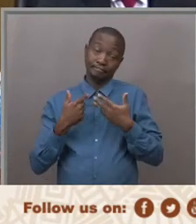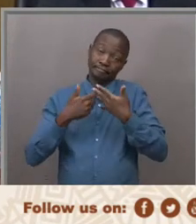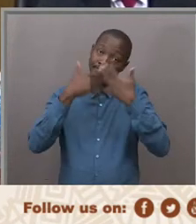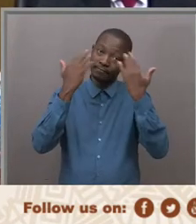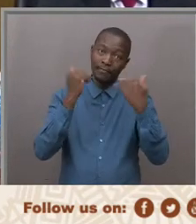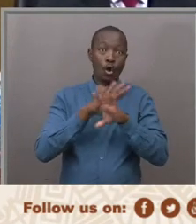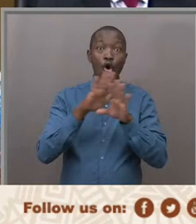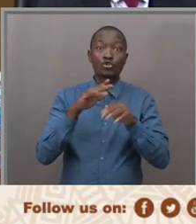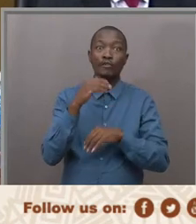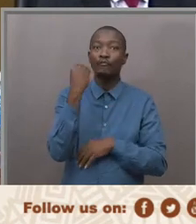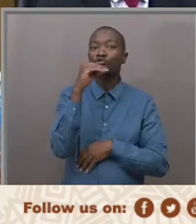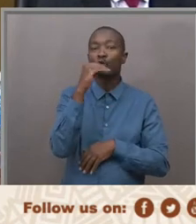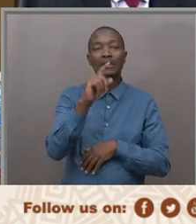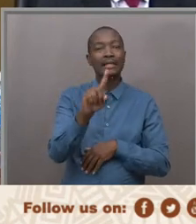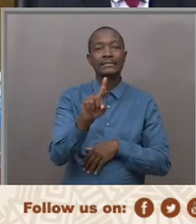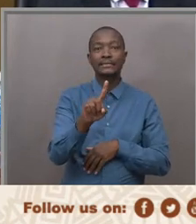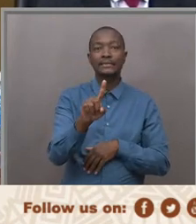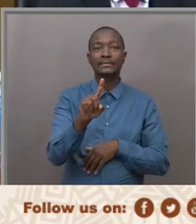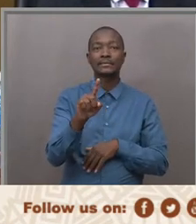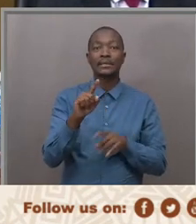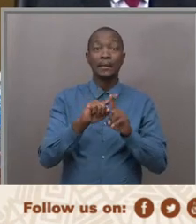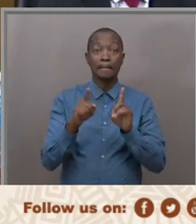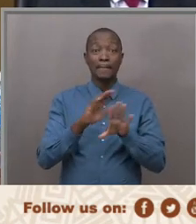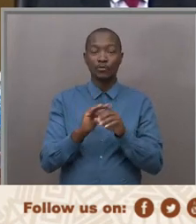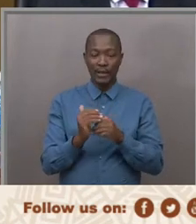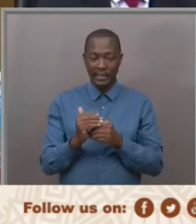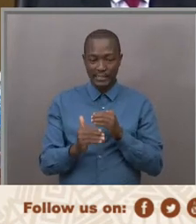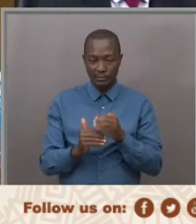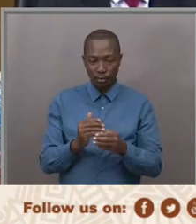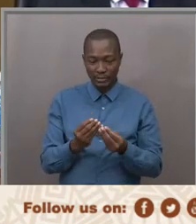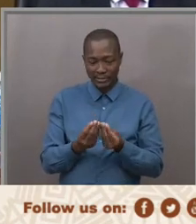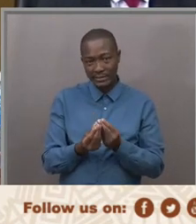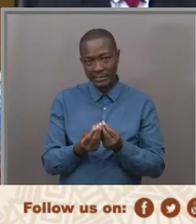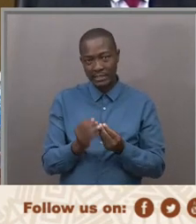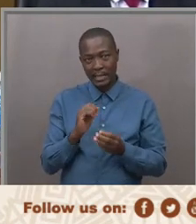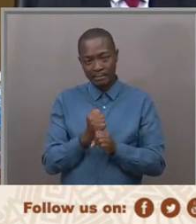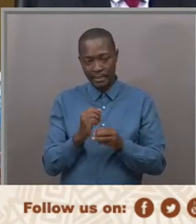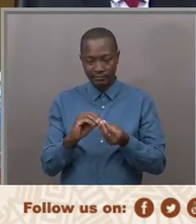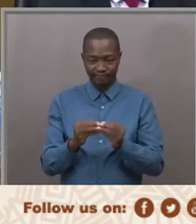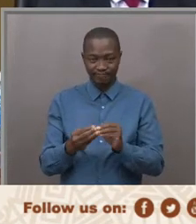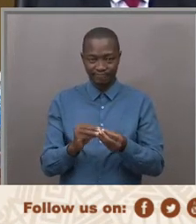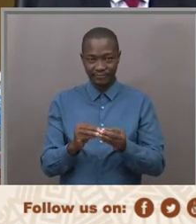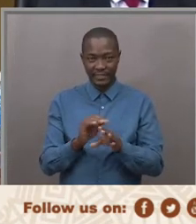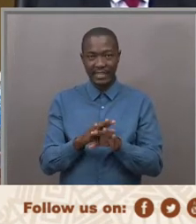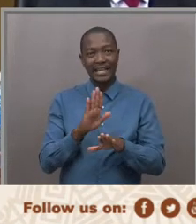smoking. But when it is processed, it has got many other important